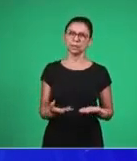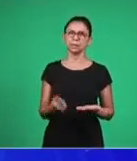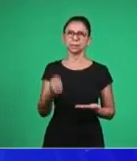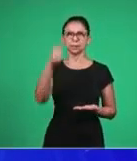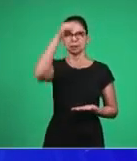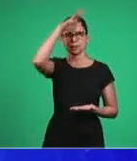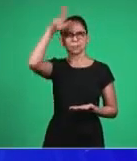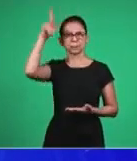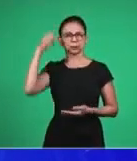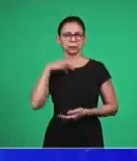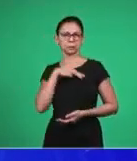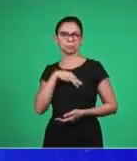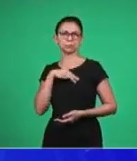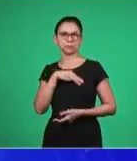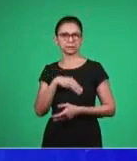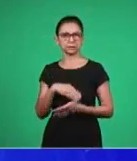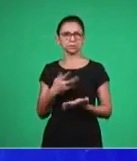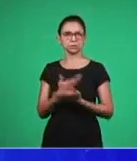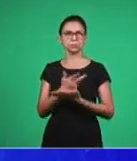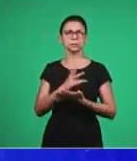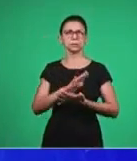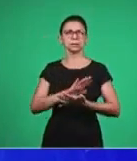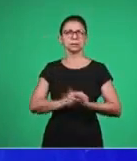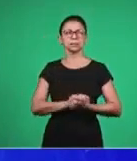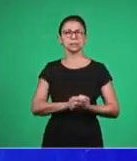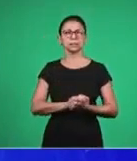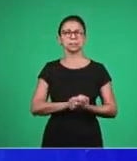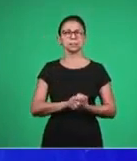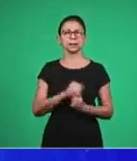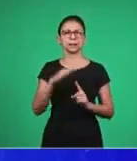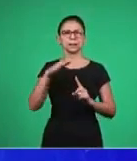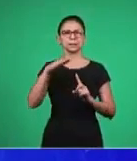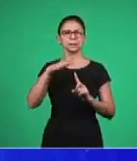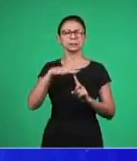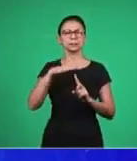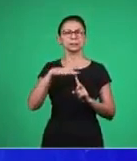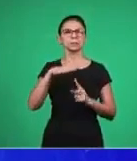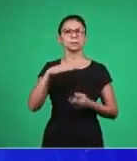evangelization in São Sebastião de Boa Vista, no Pará.